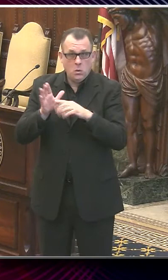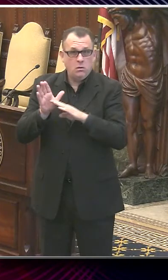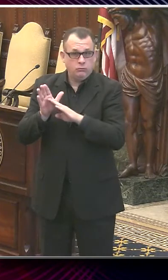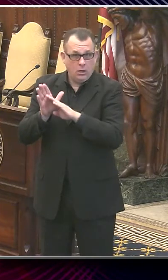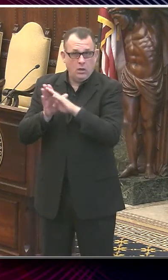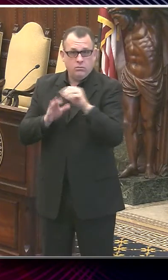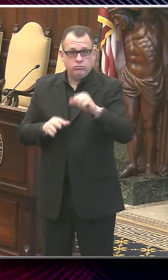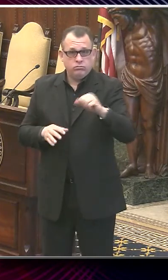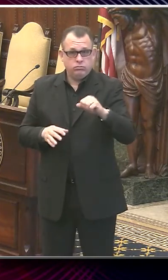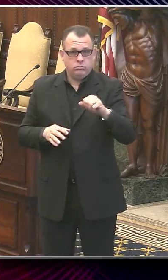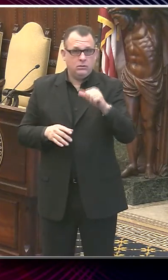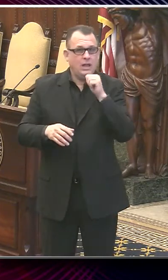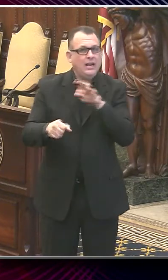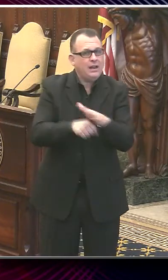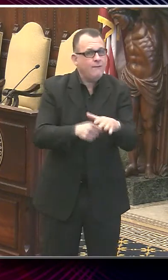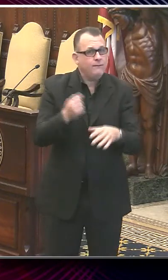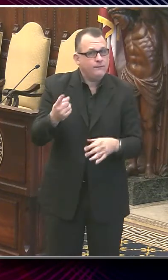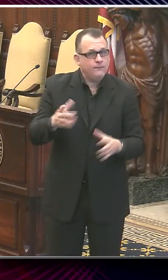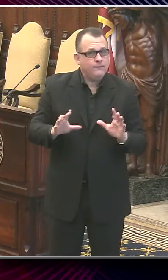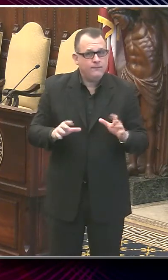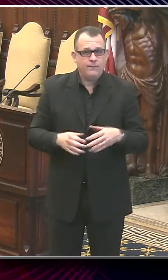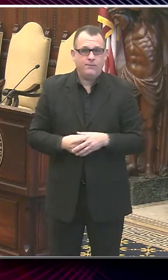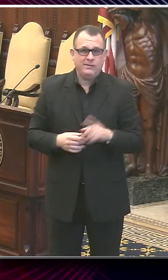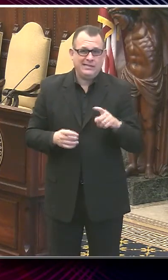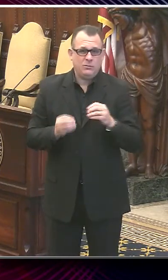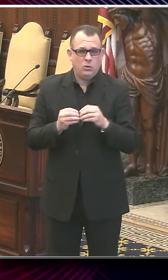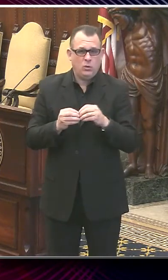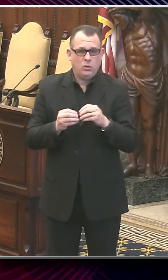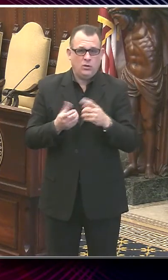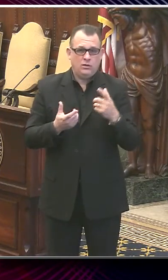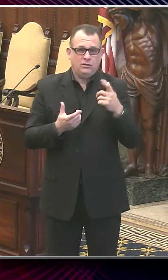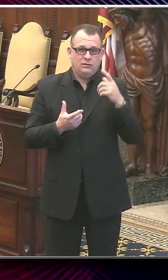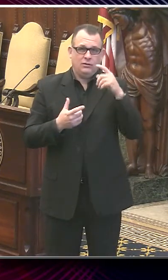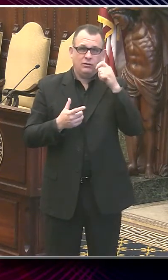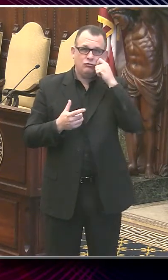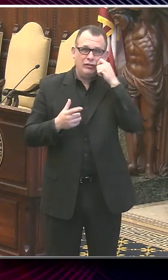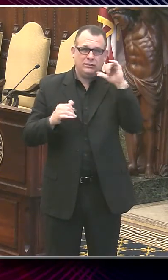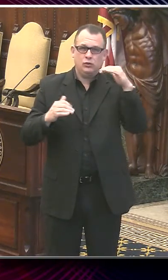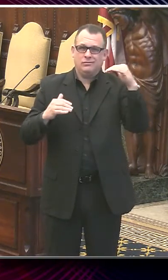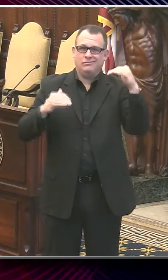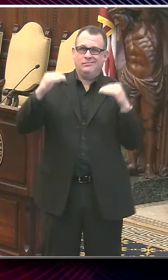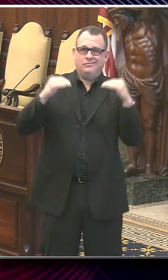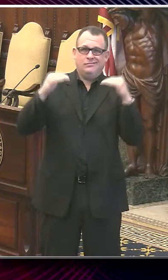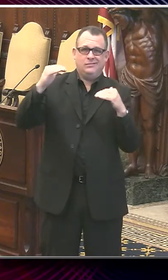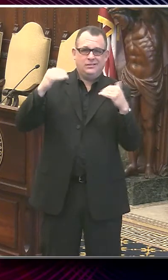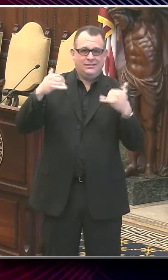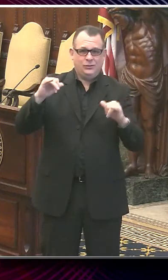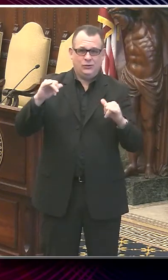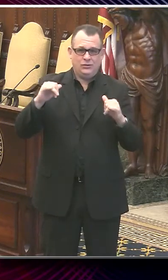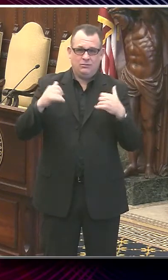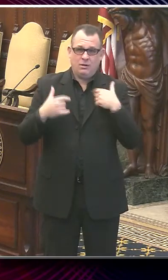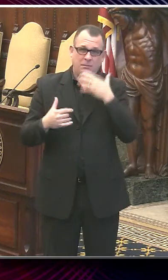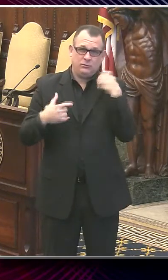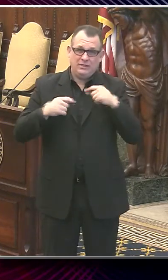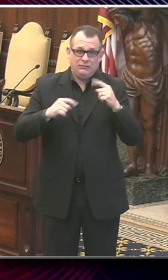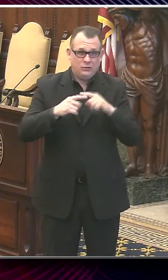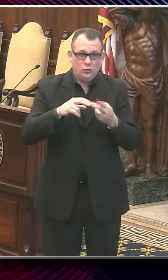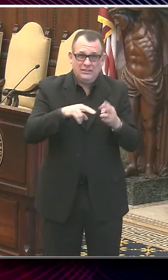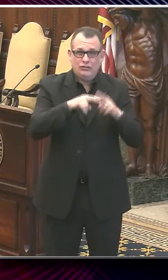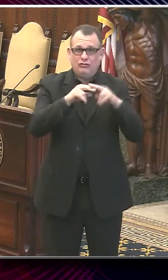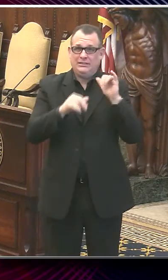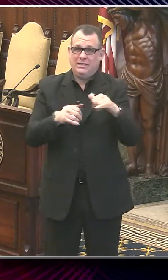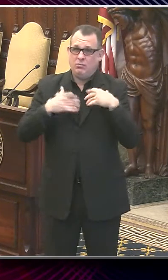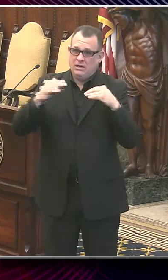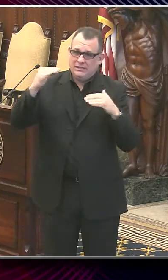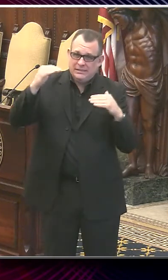increased enough. We still have a big racial gap. And so we are doing everything we can to increase access in the African-American community and